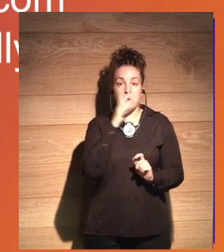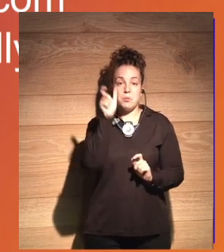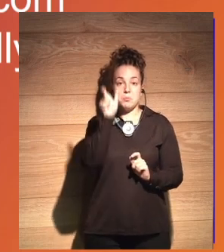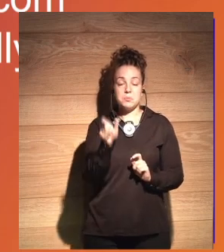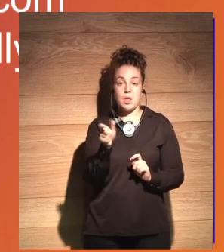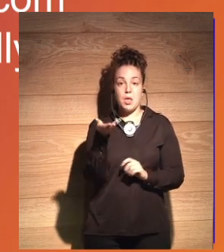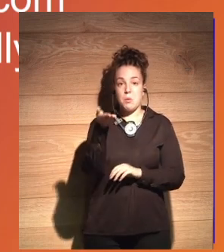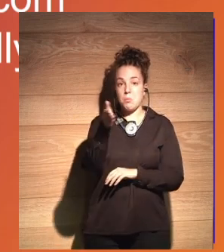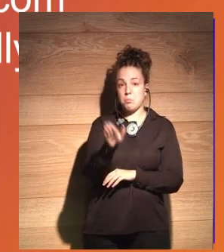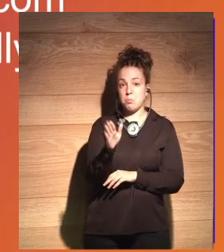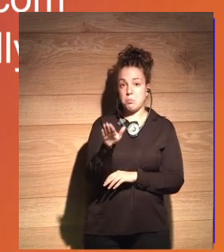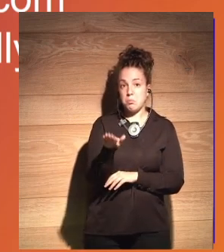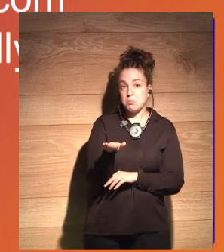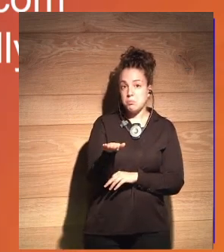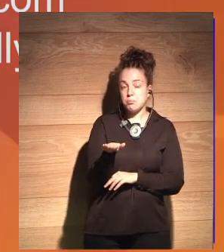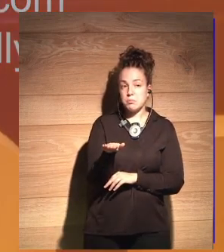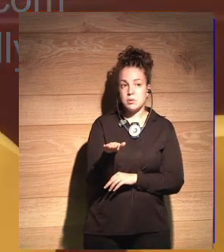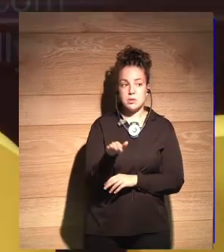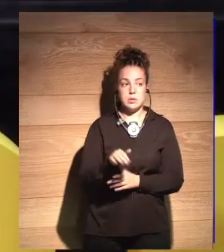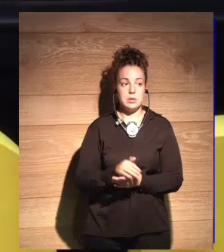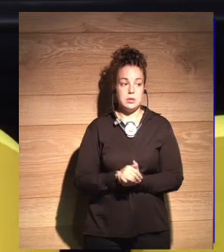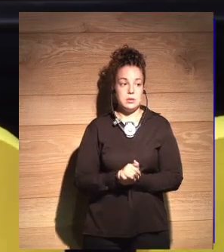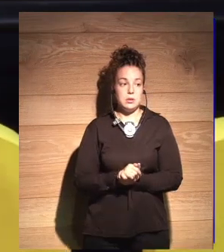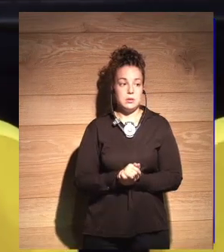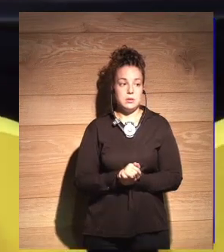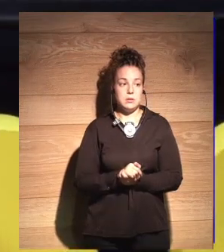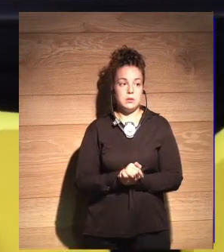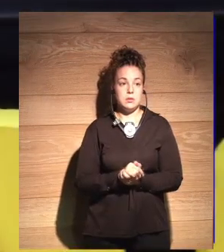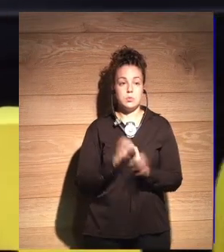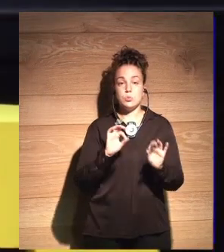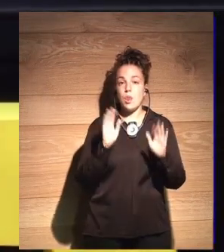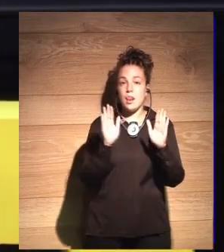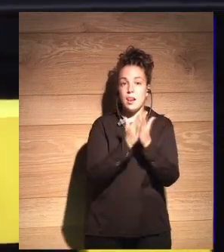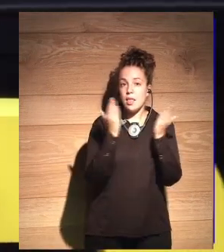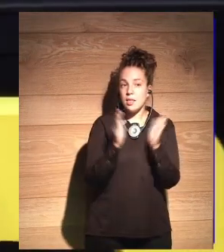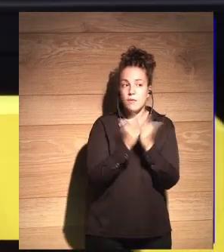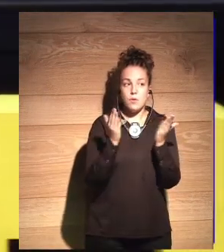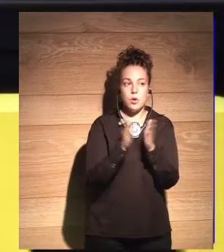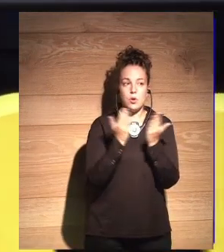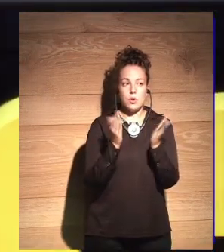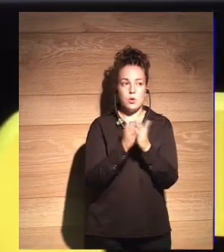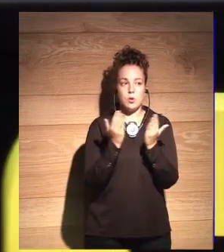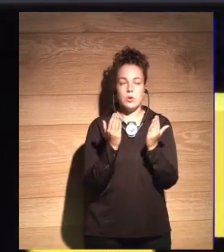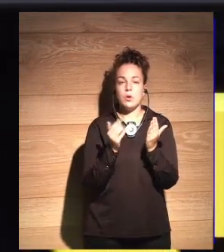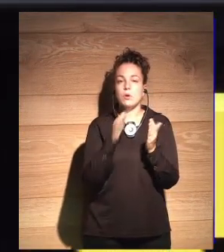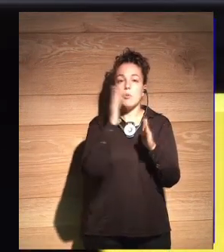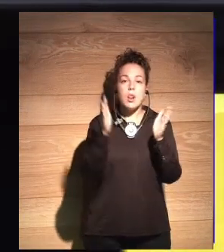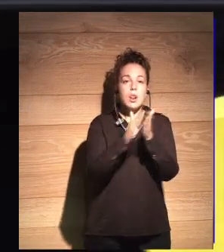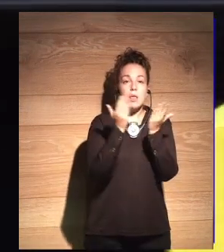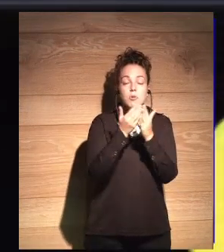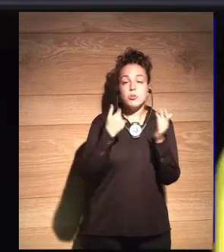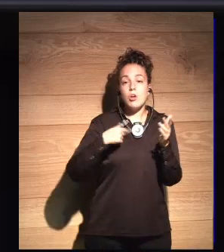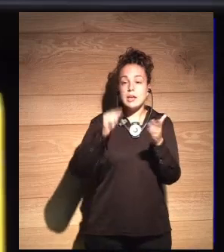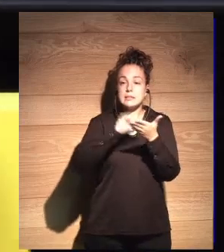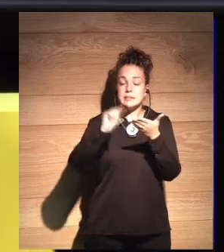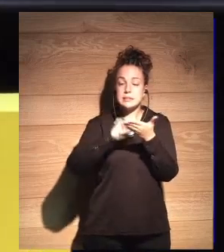called Calm Technology, mostly aimed at people building new products. Then I got really upset because things are really noisy in our environment. You